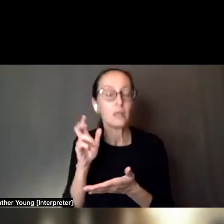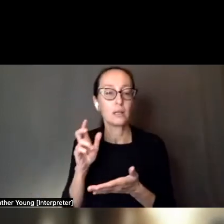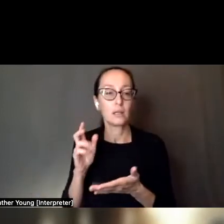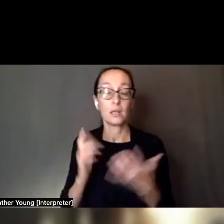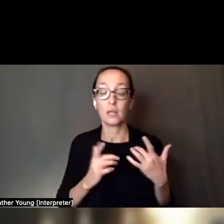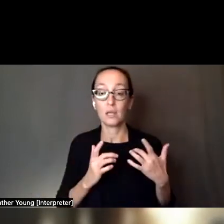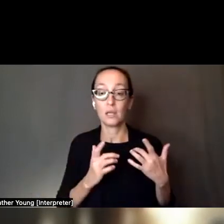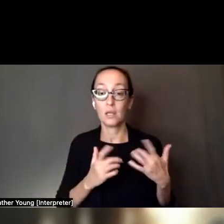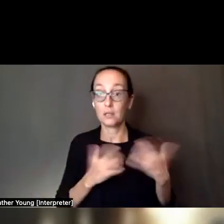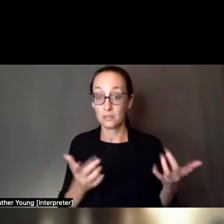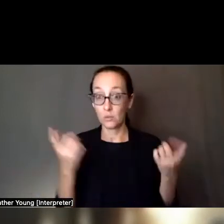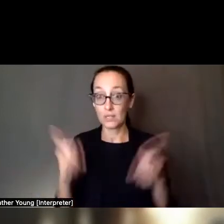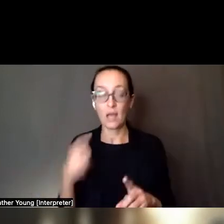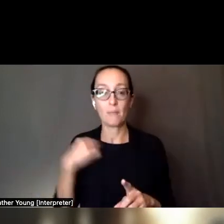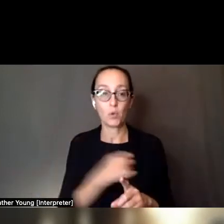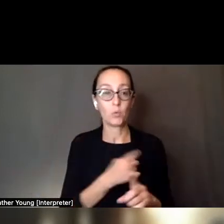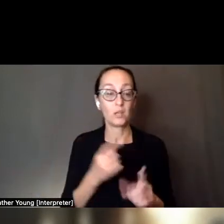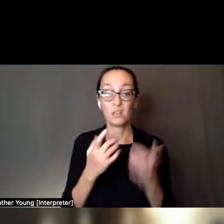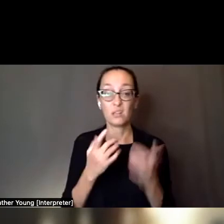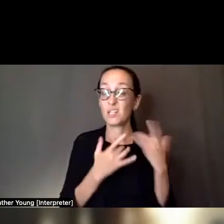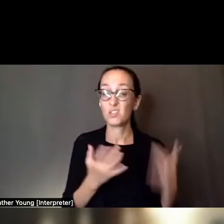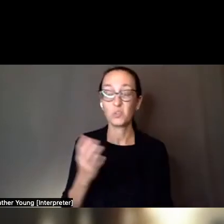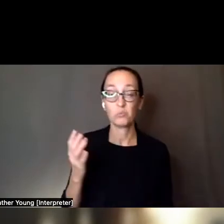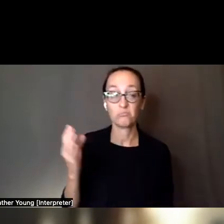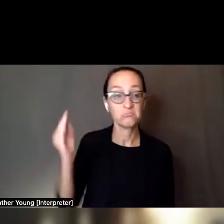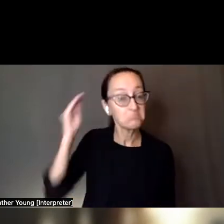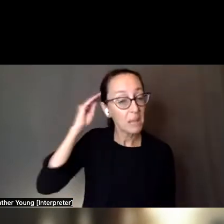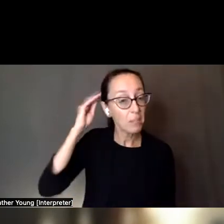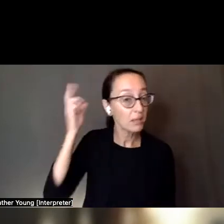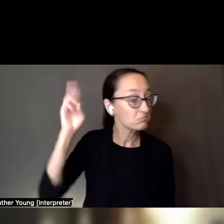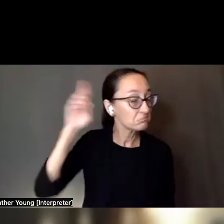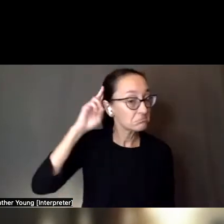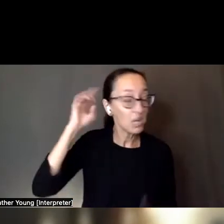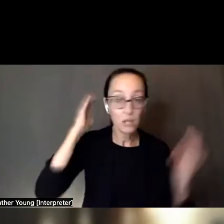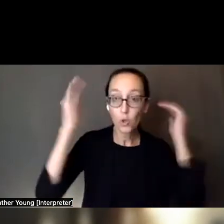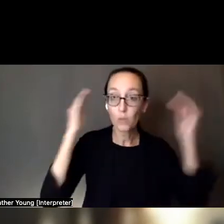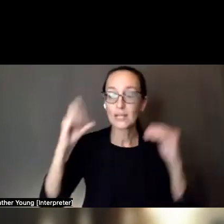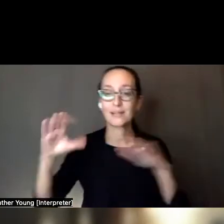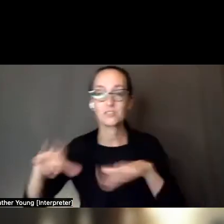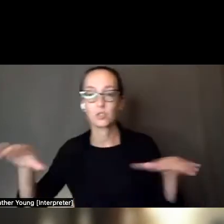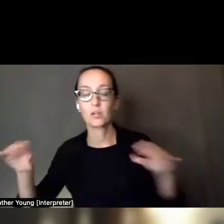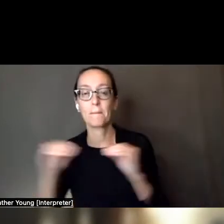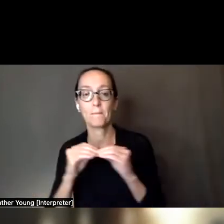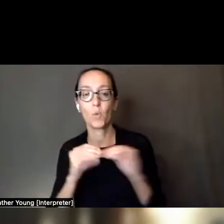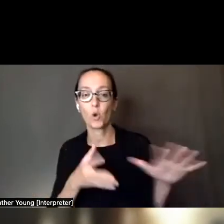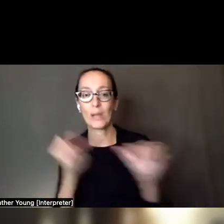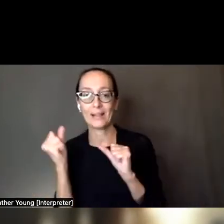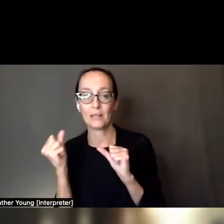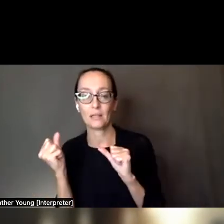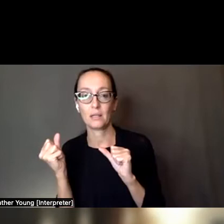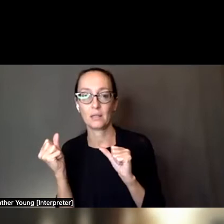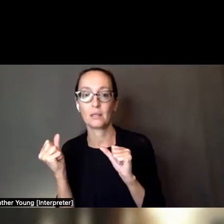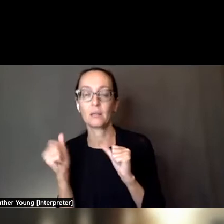implant adults and children faster, and we have individuals with more residual